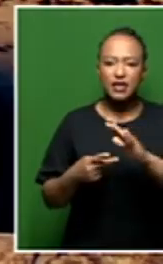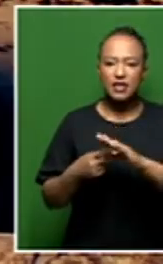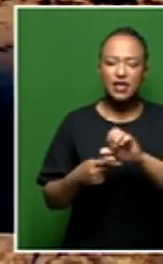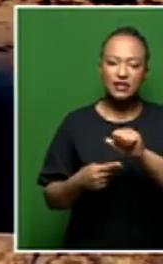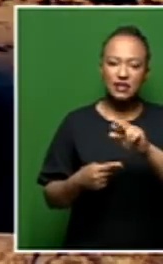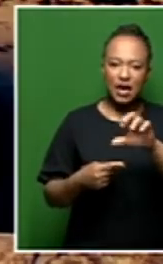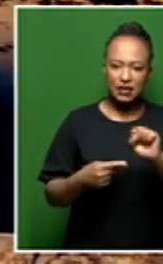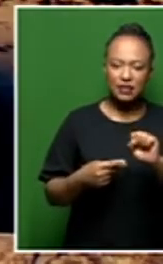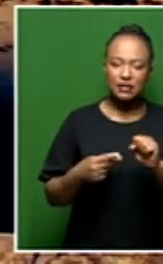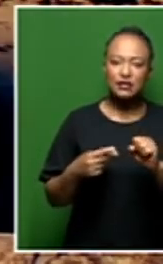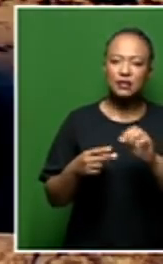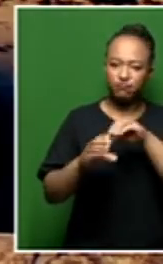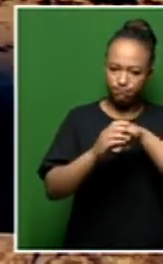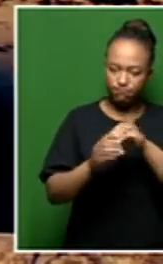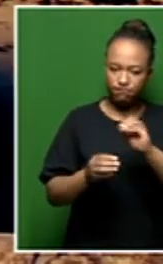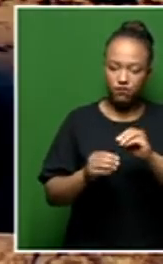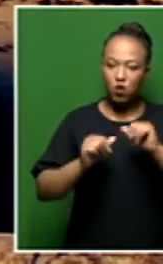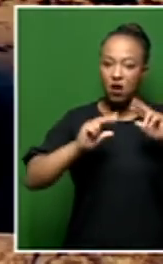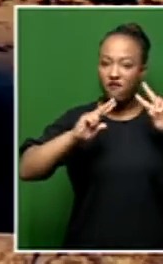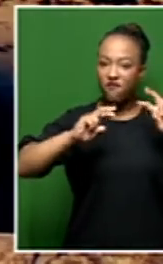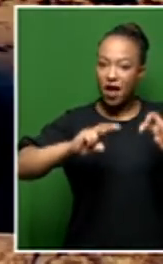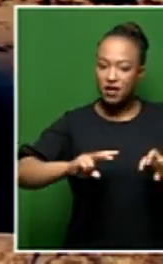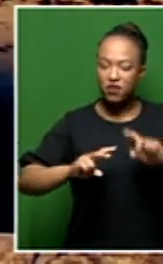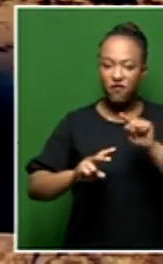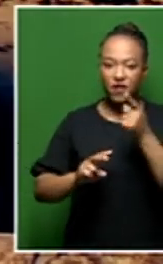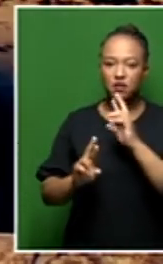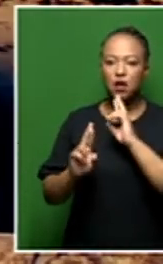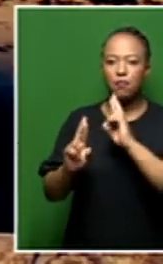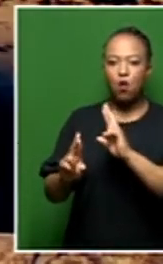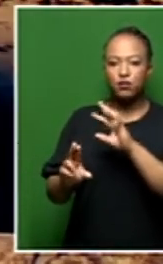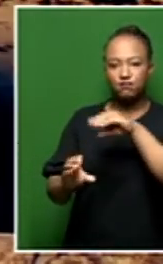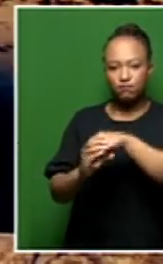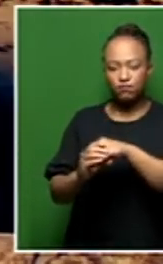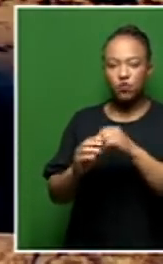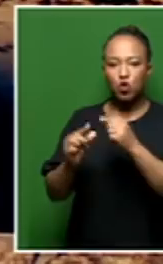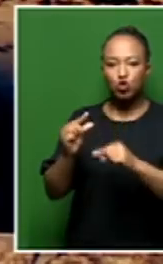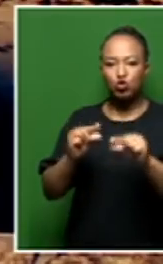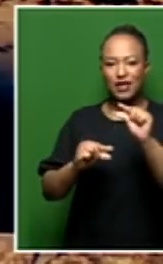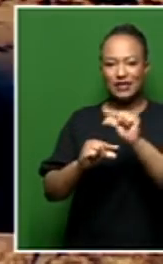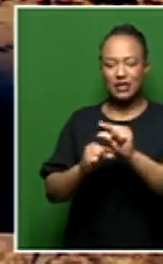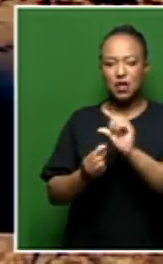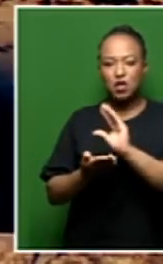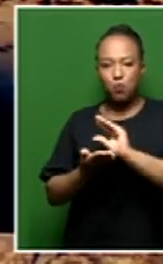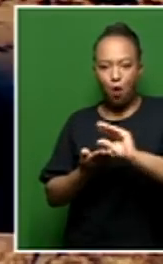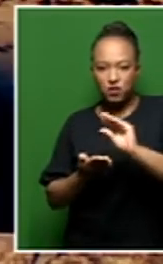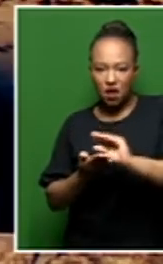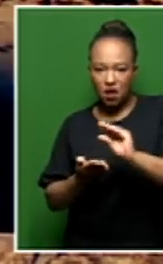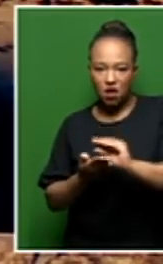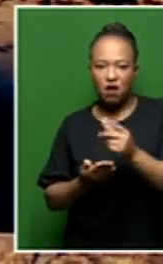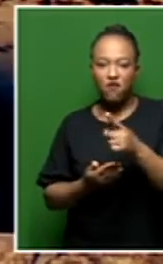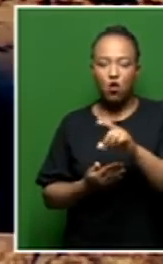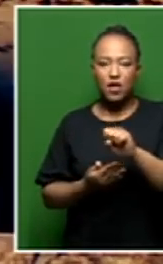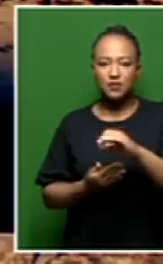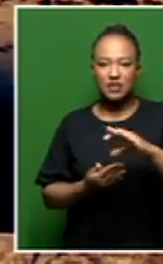Services. Now, among some of the findings contained in the first part of the report are Transnet's sponsorship of the